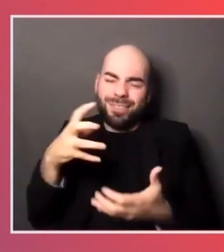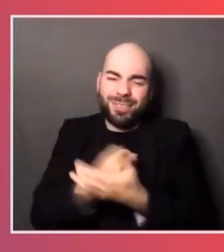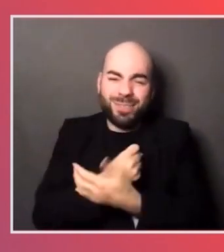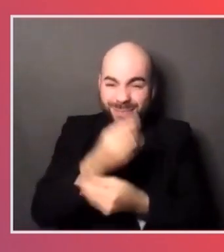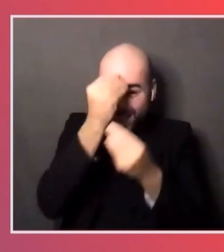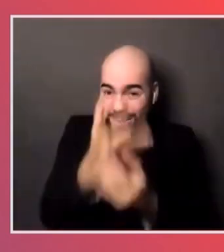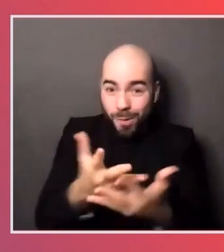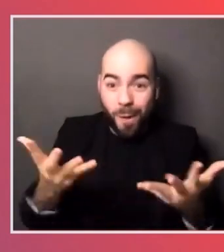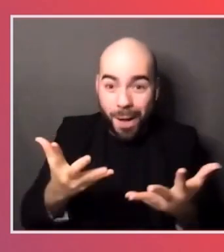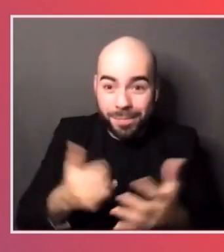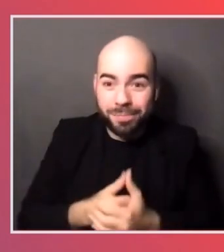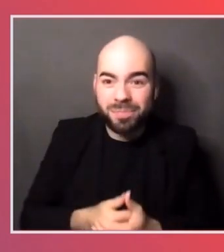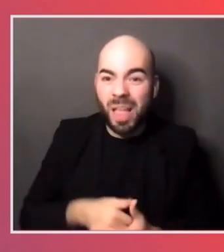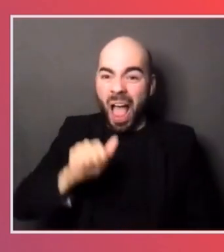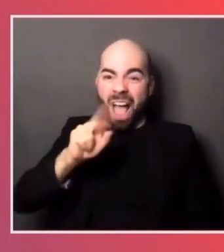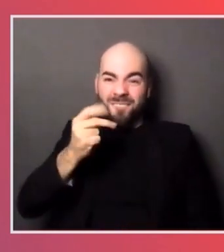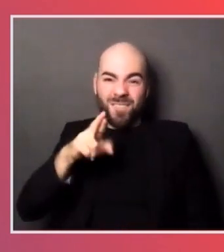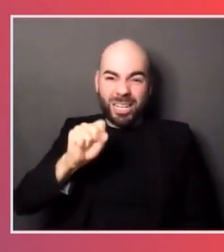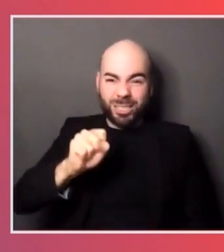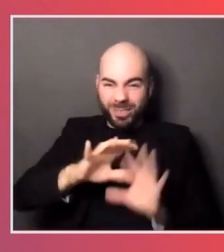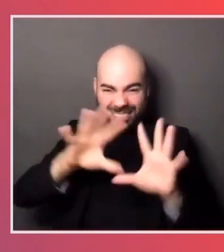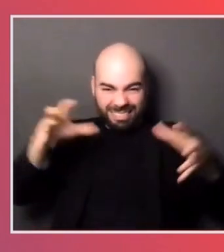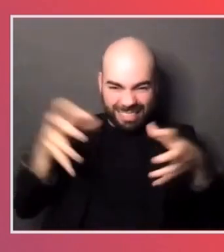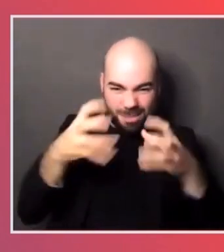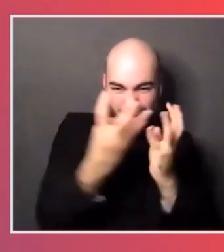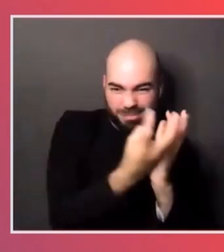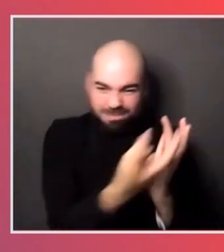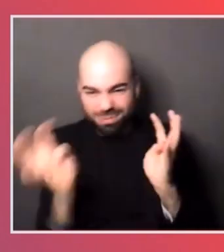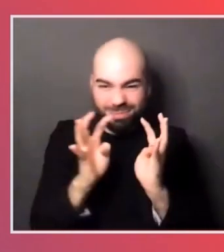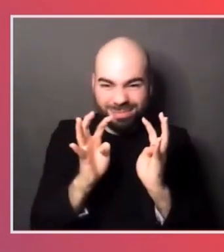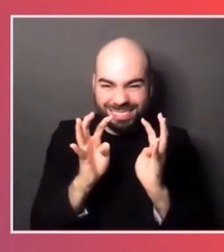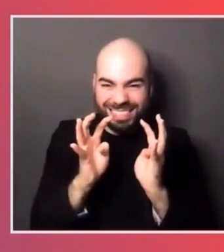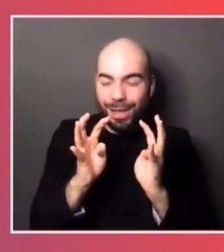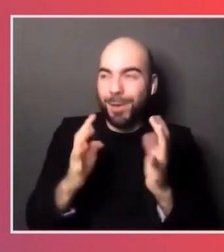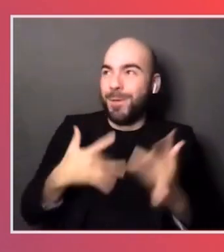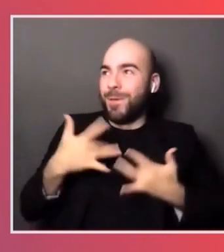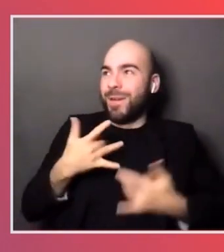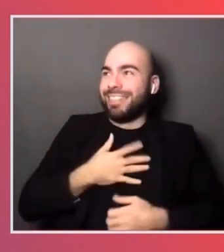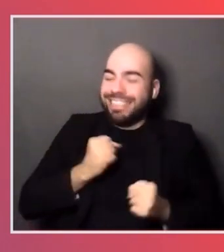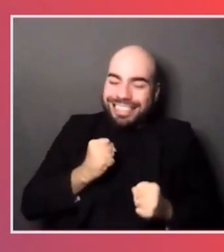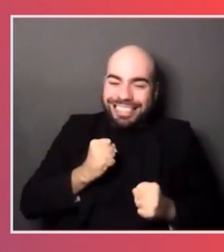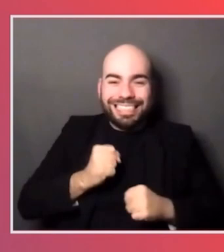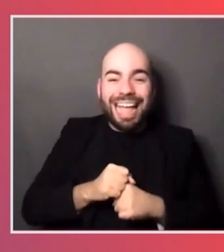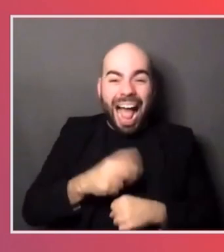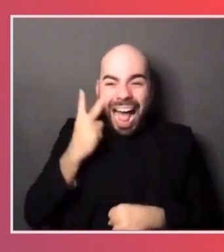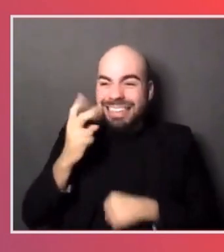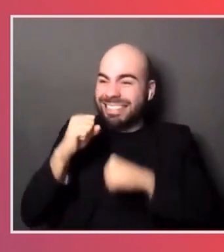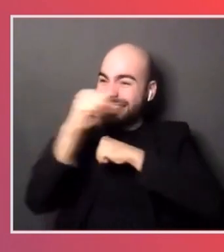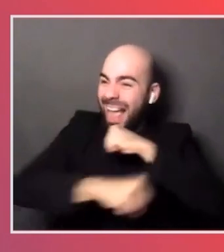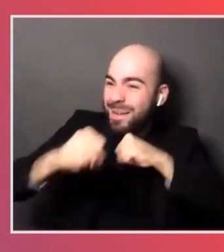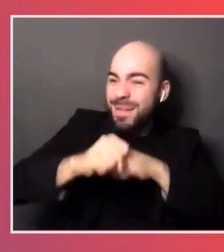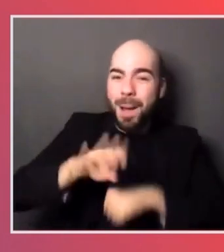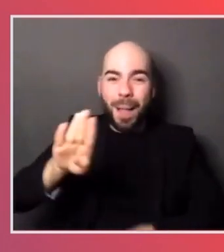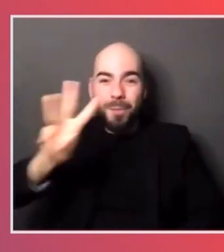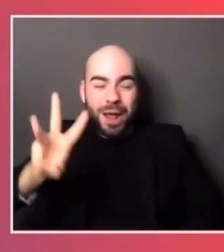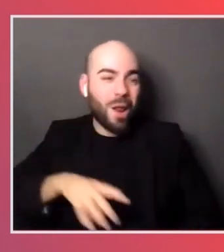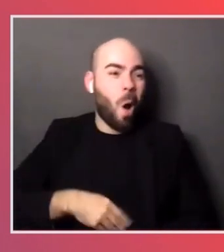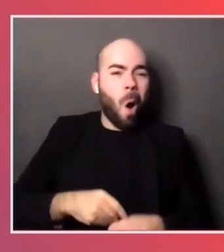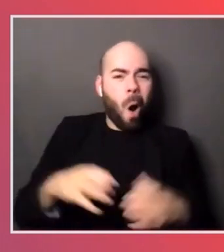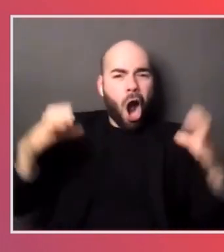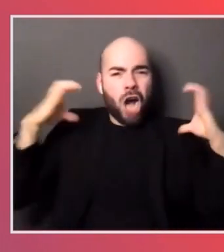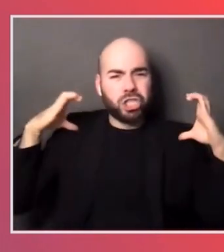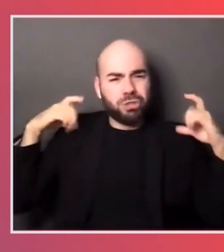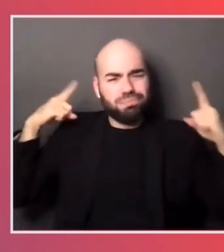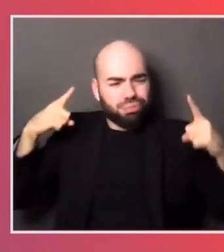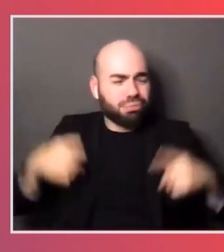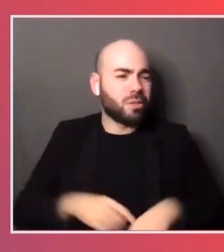assemble. This is amazing. I see Captain America, Black Widow, War Machine, Gamora, Hulk, Ant-Man, Falcon,